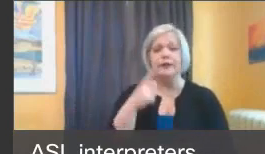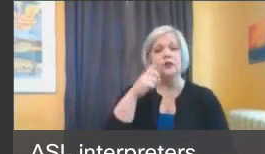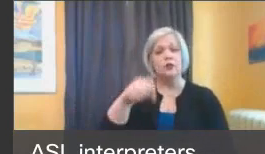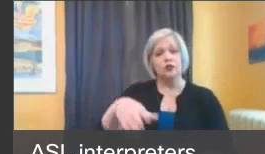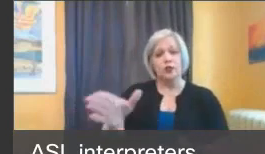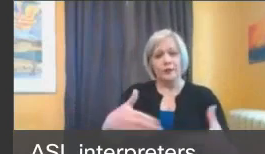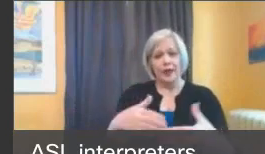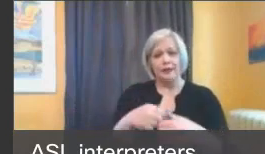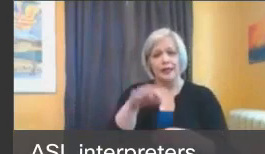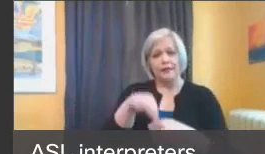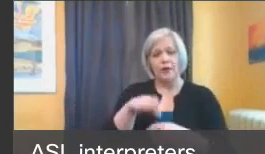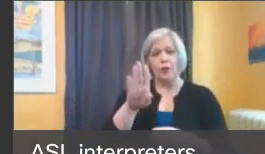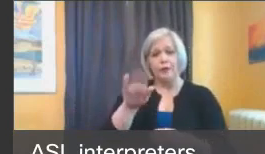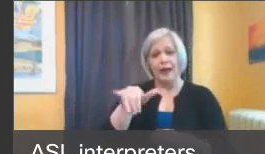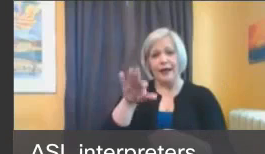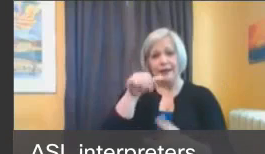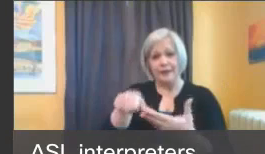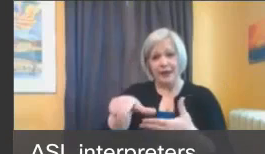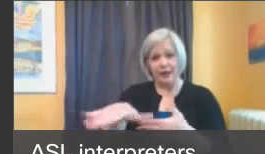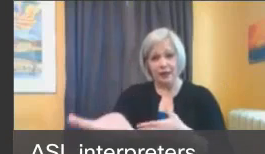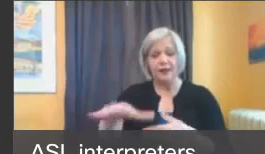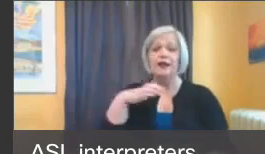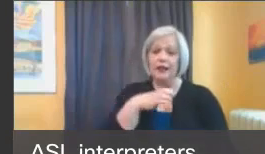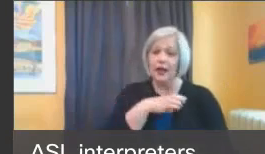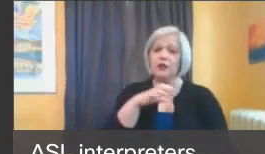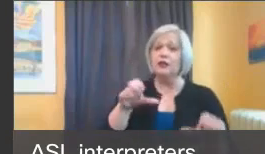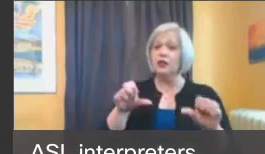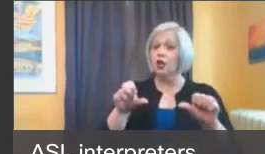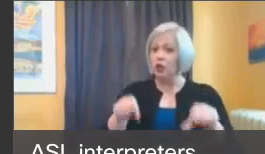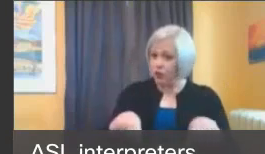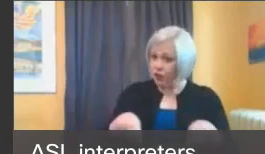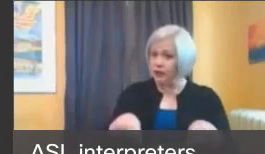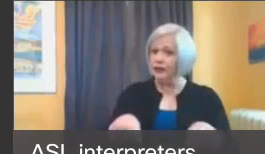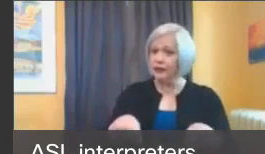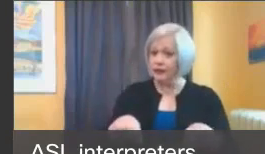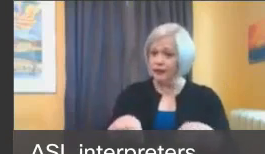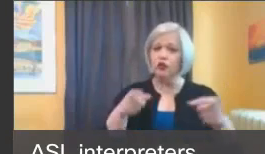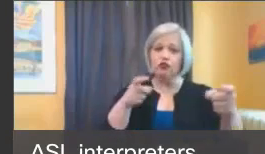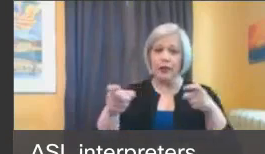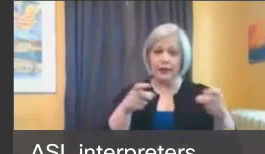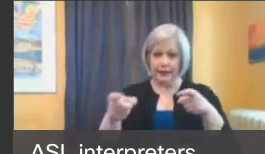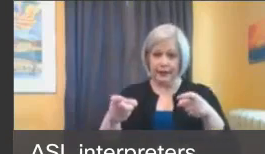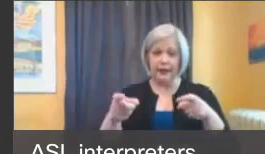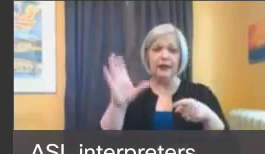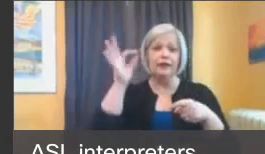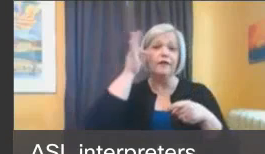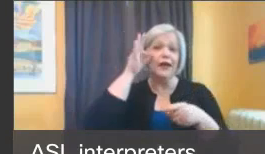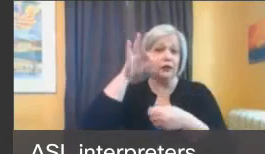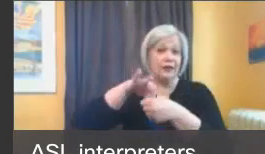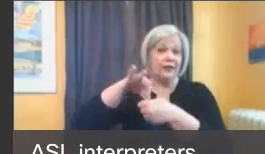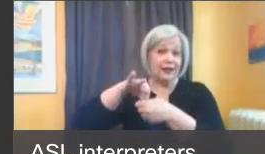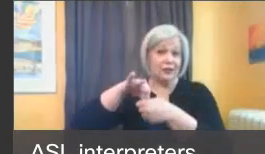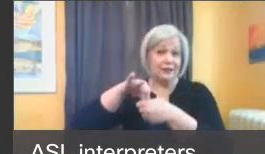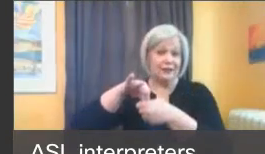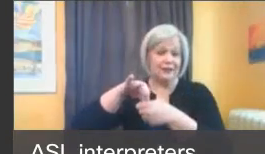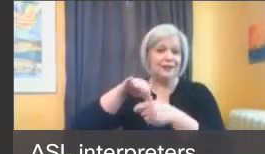boxes and vote by mail restrictions, Congress could conceivably regulate with respect to federal elections. Now, of